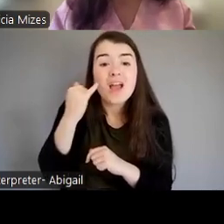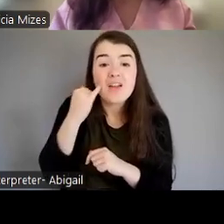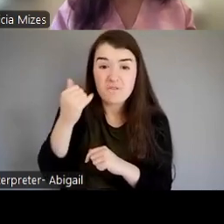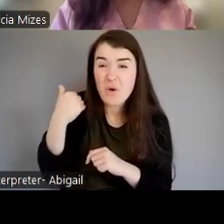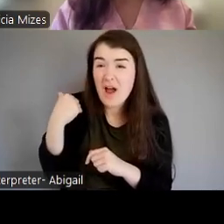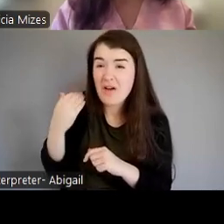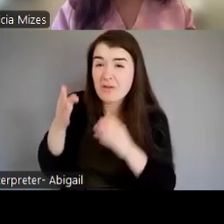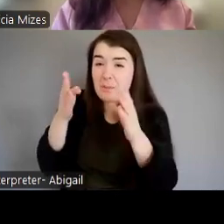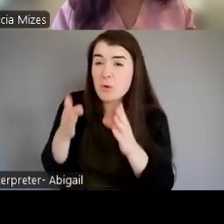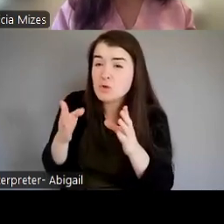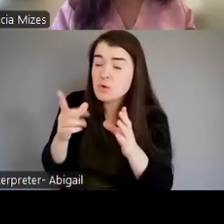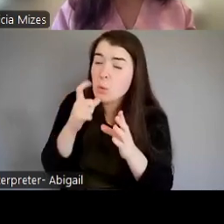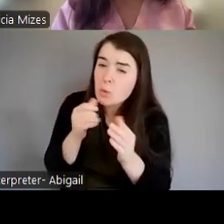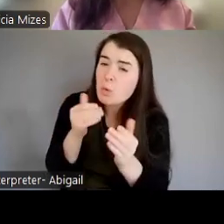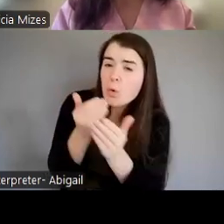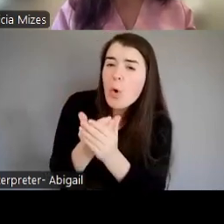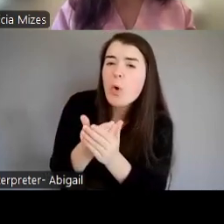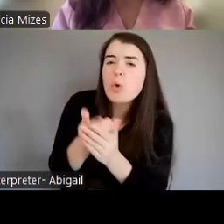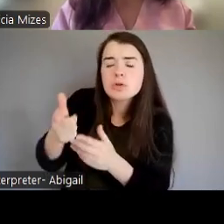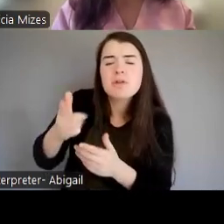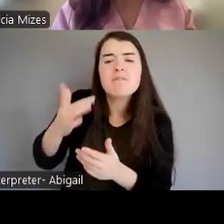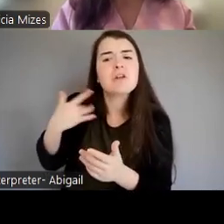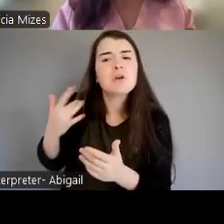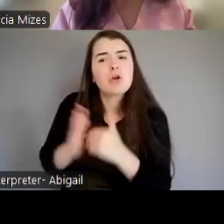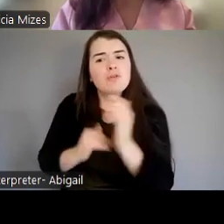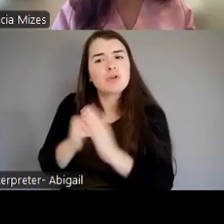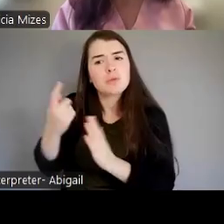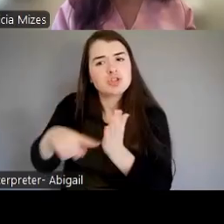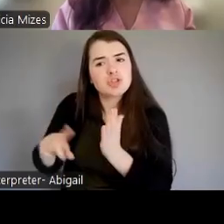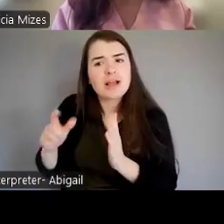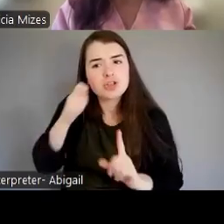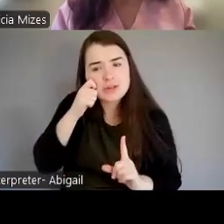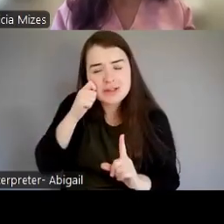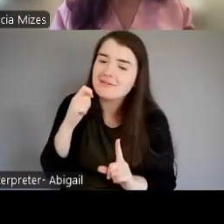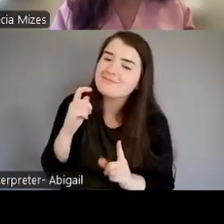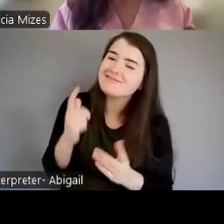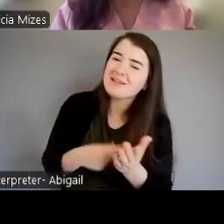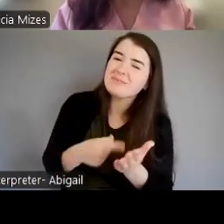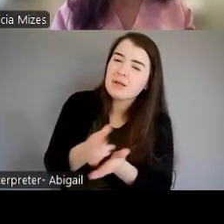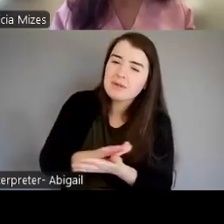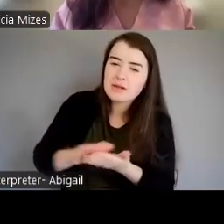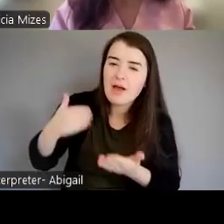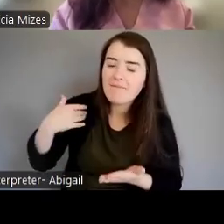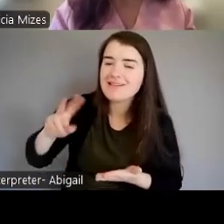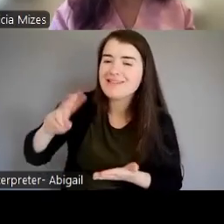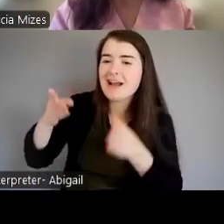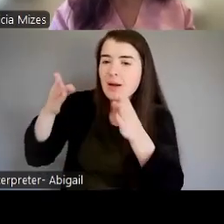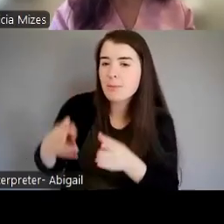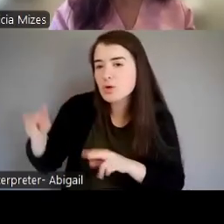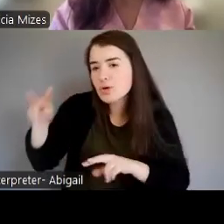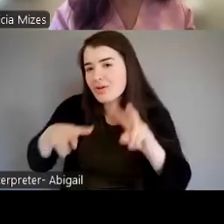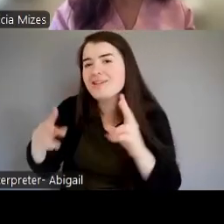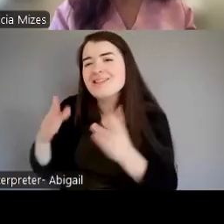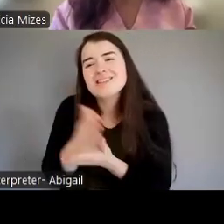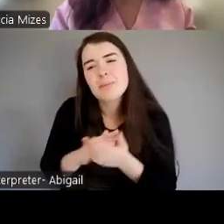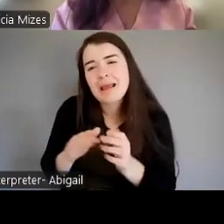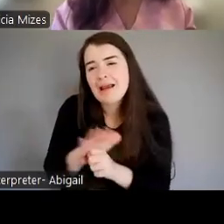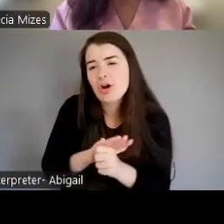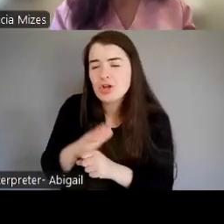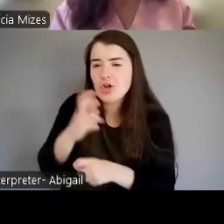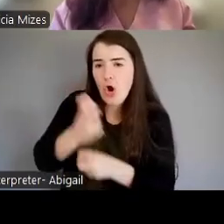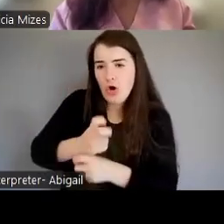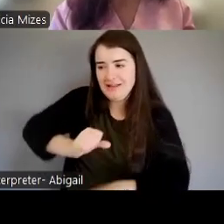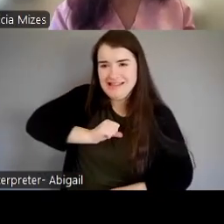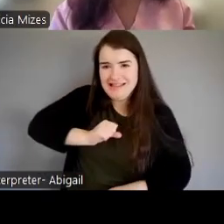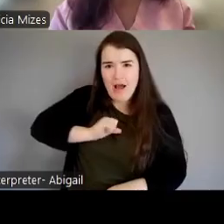skin, having someone else check your skin about once a month can be really helpful since there are areas that any of us have a hard time seeing on our skin. So when you're